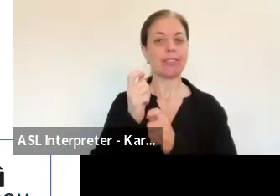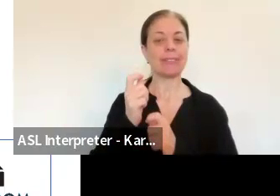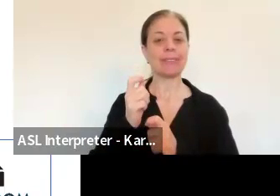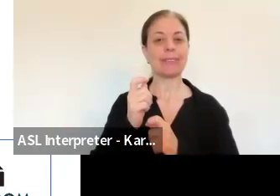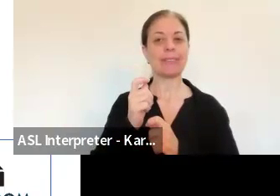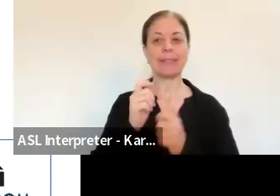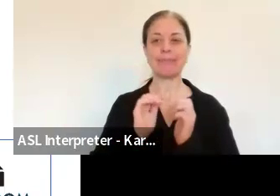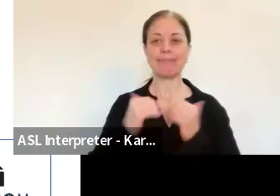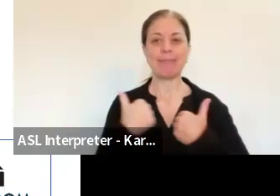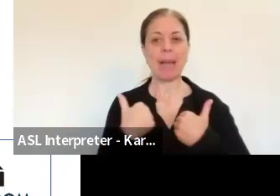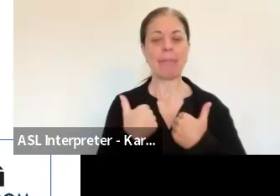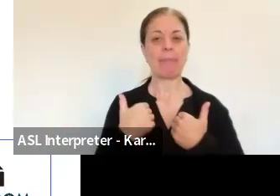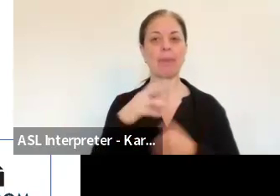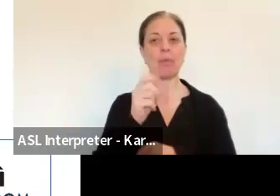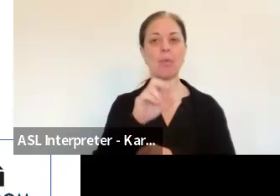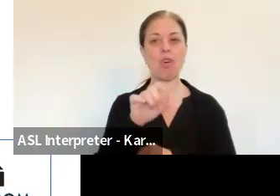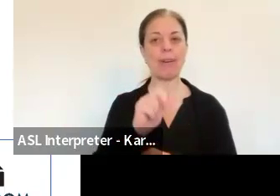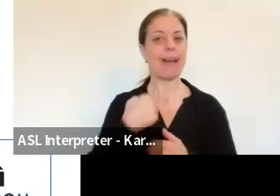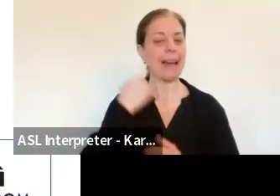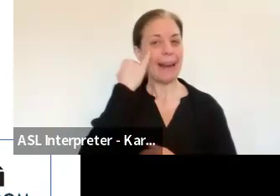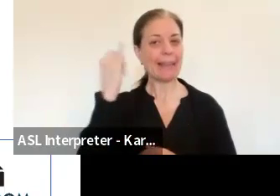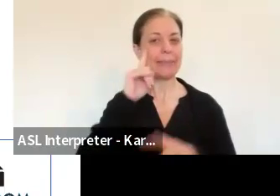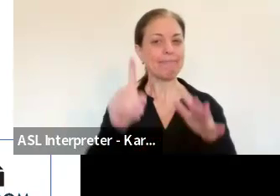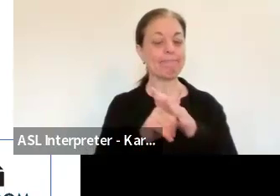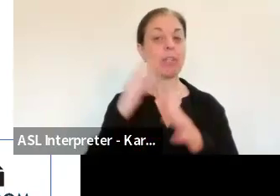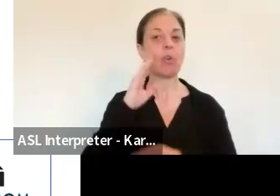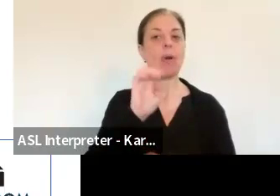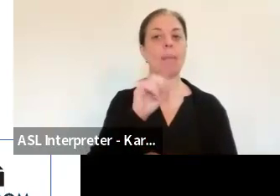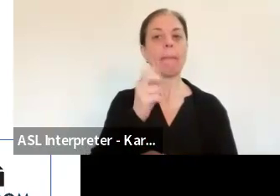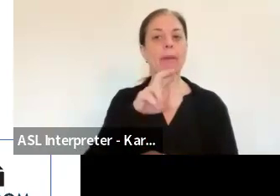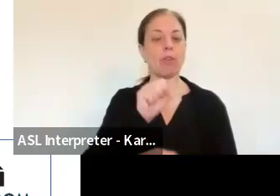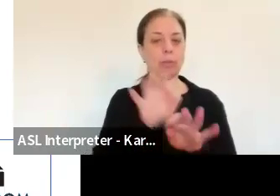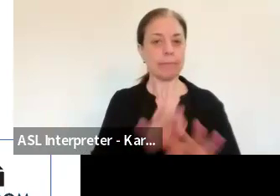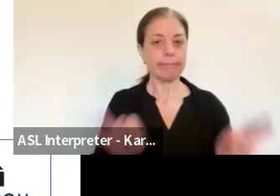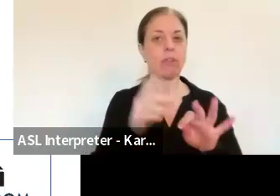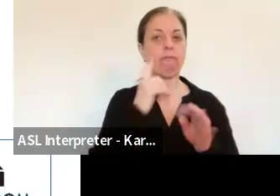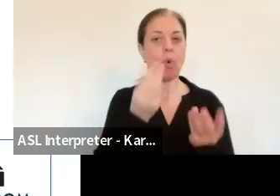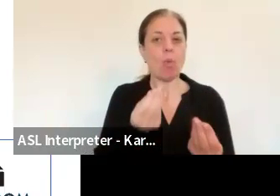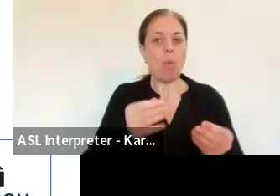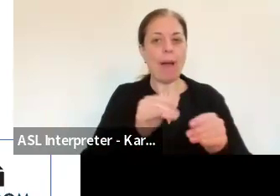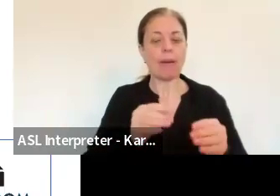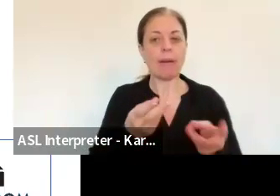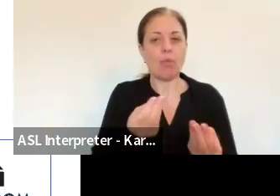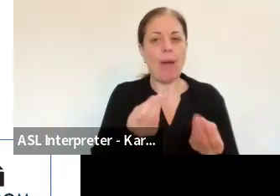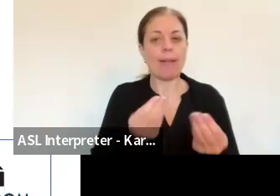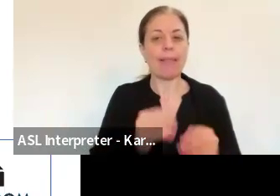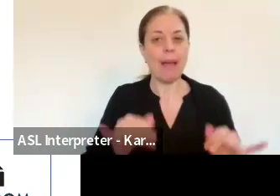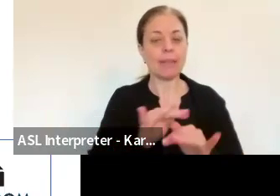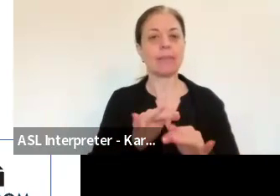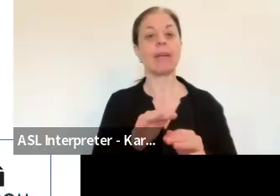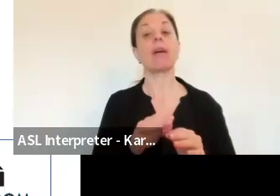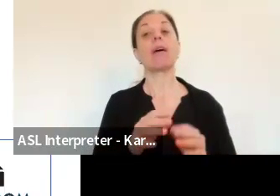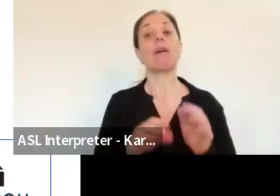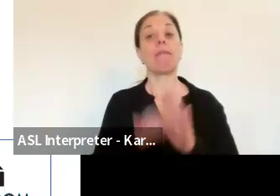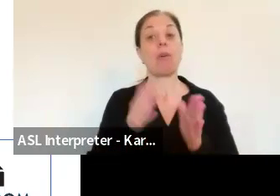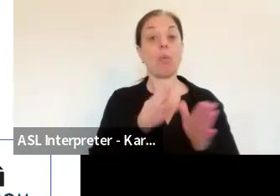Elmo Heater had an idea. He knew that the beavers were integral to the wetlands, so he set out to find a way to relocate